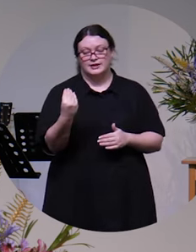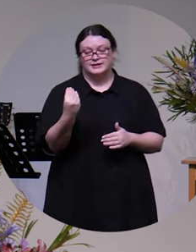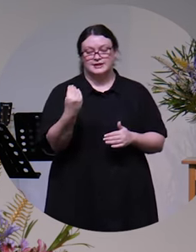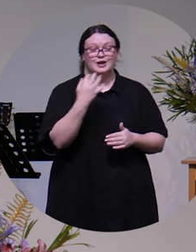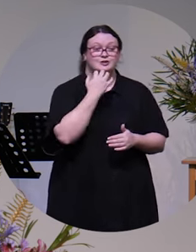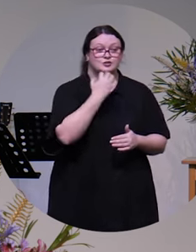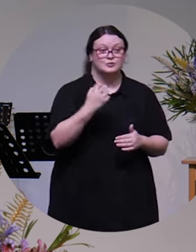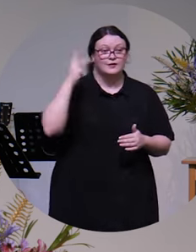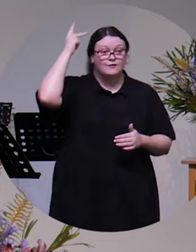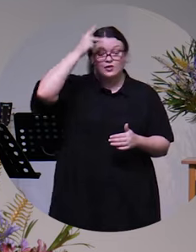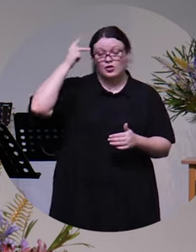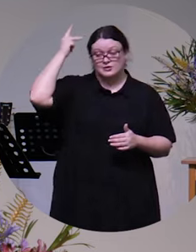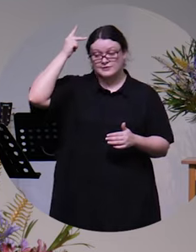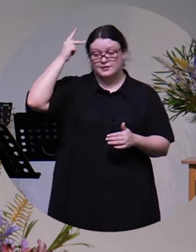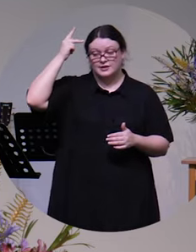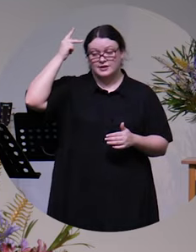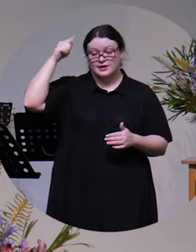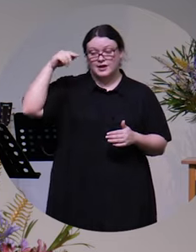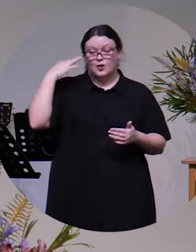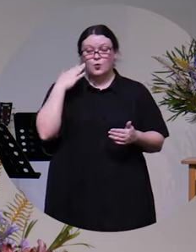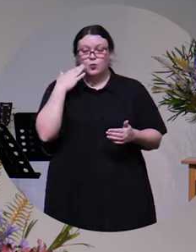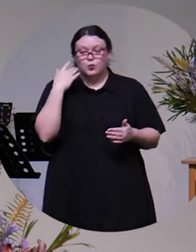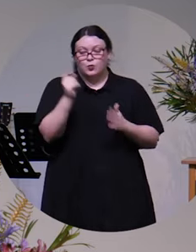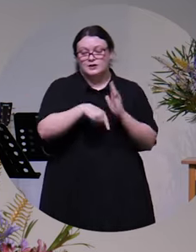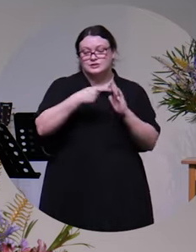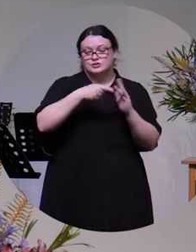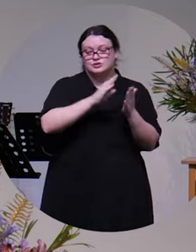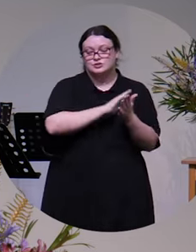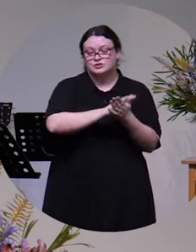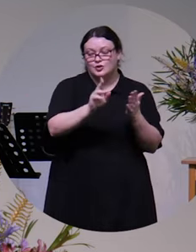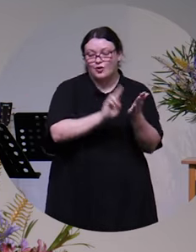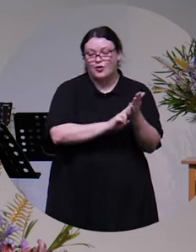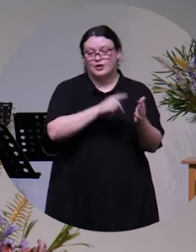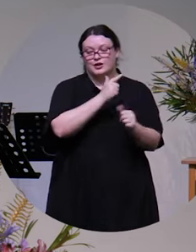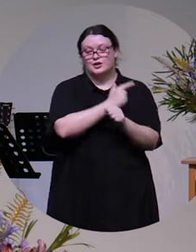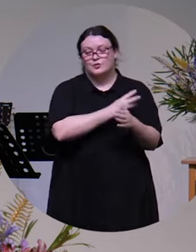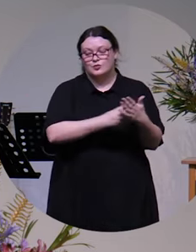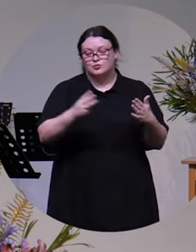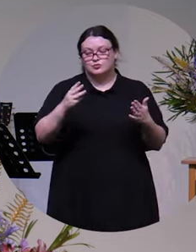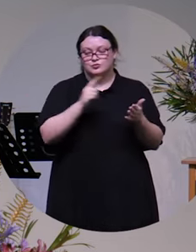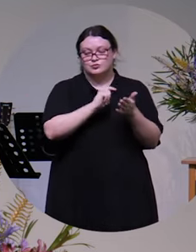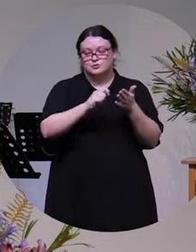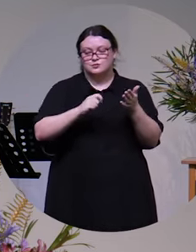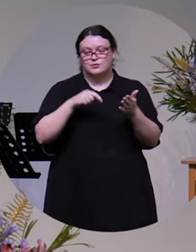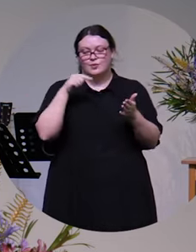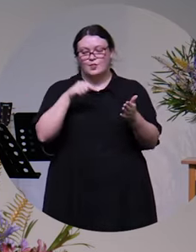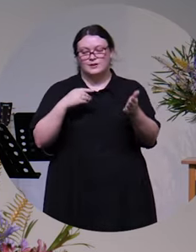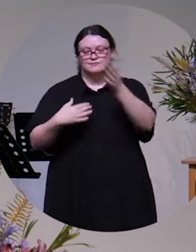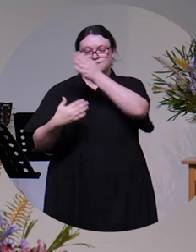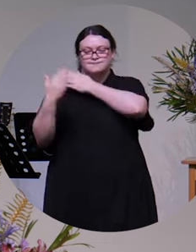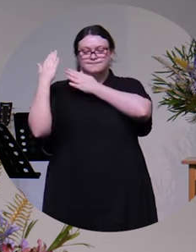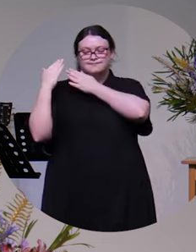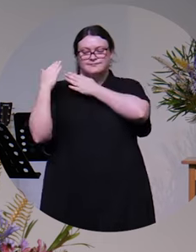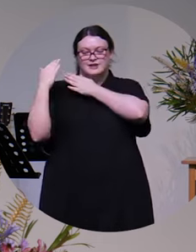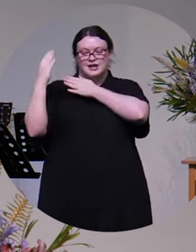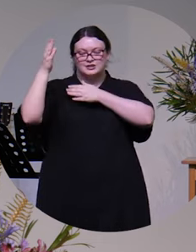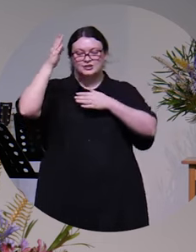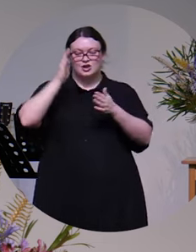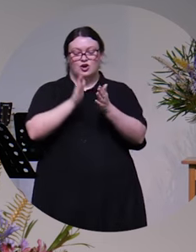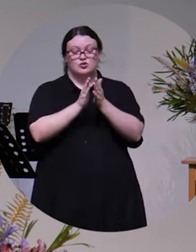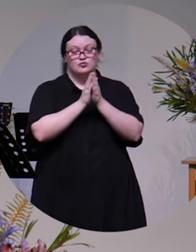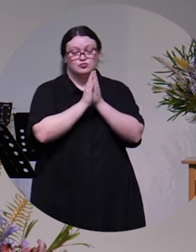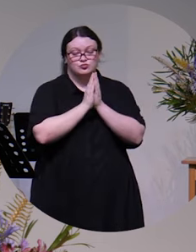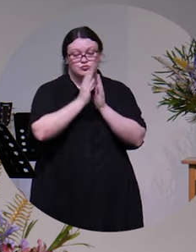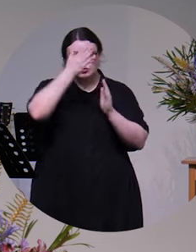the federation of small groups that made up the early Christian church had experienced the Holy Spirit empowering them with gifts and